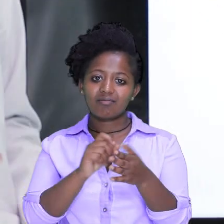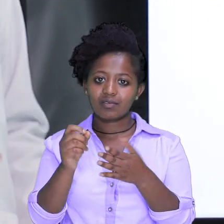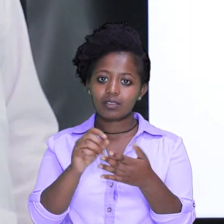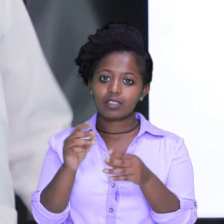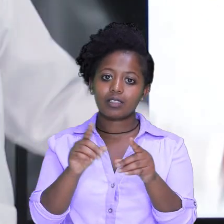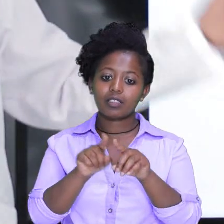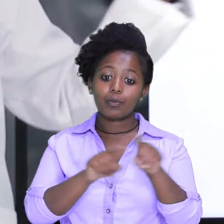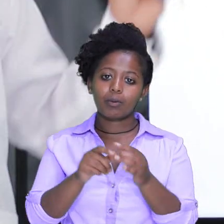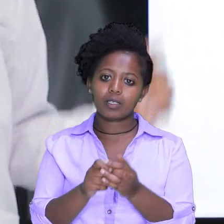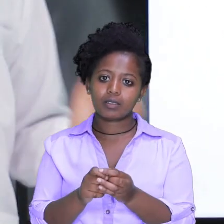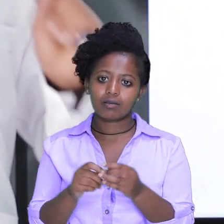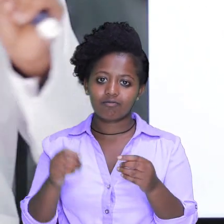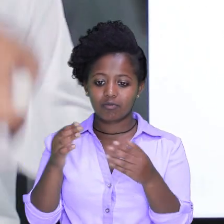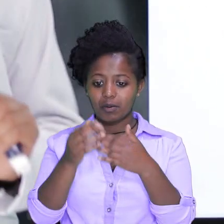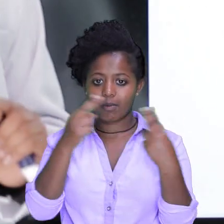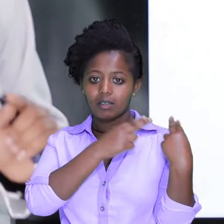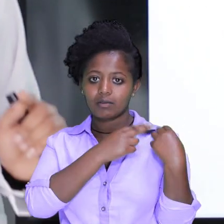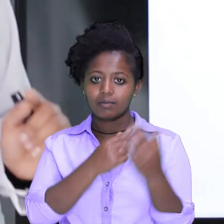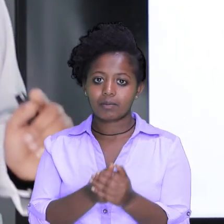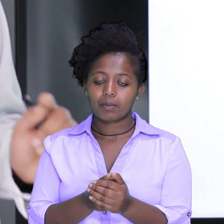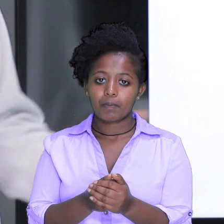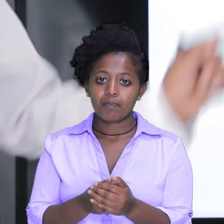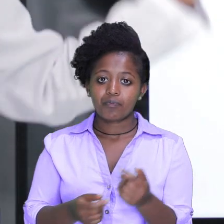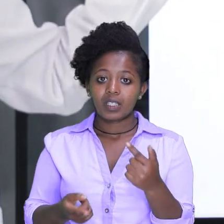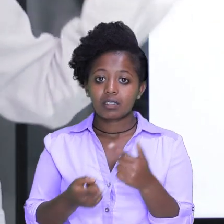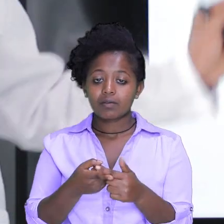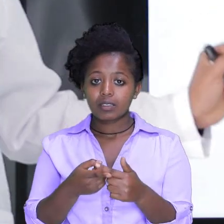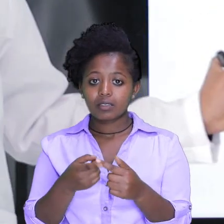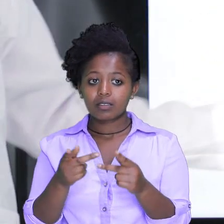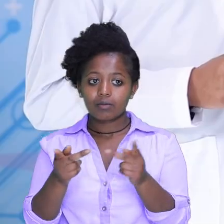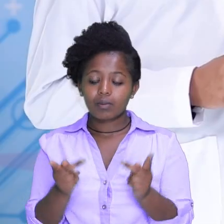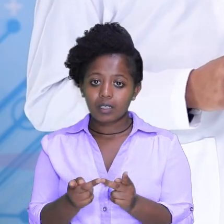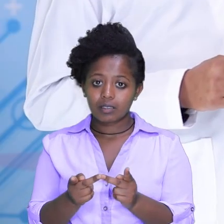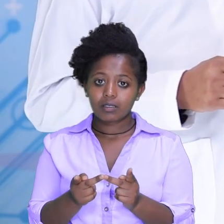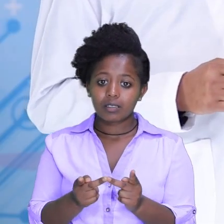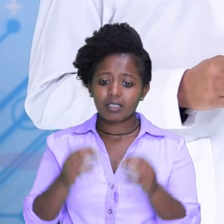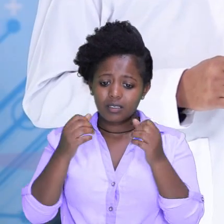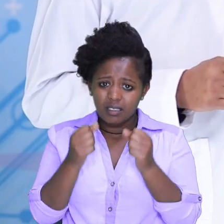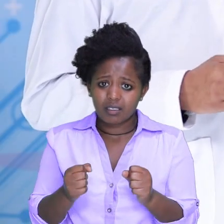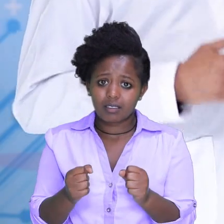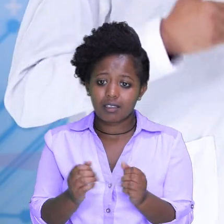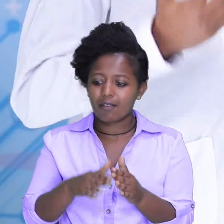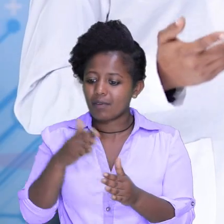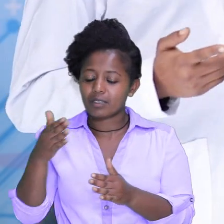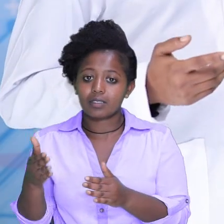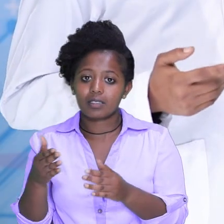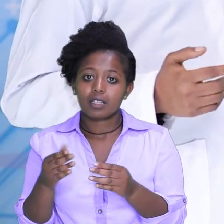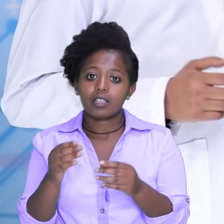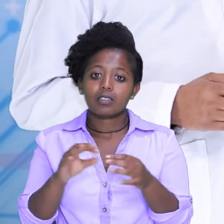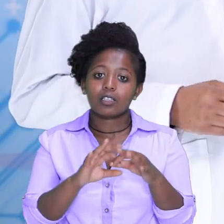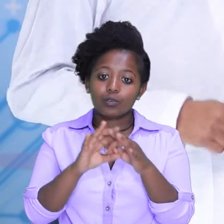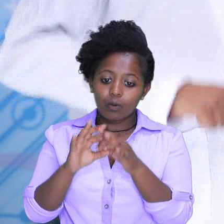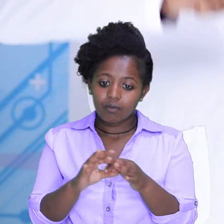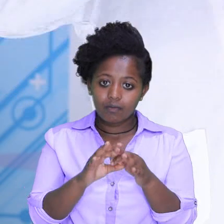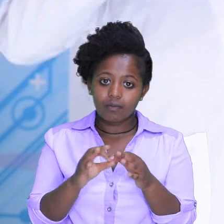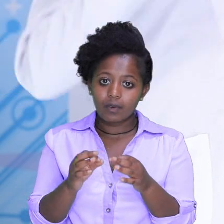that we must, in the first place, consolidate and strengthen further the Soviet socialist